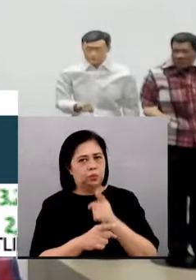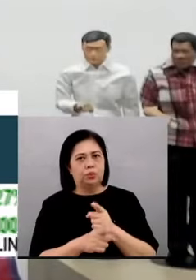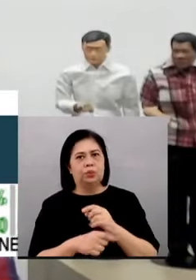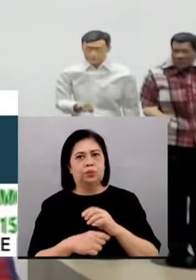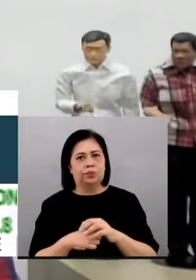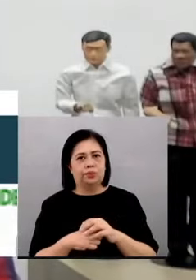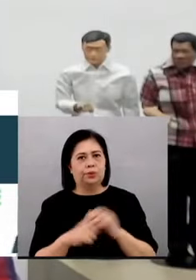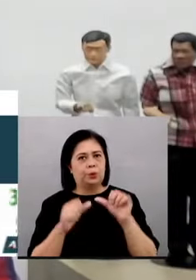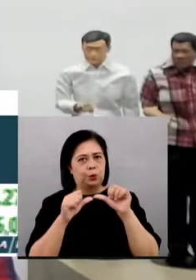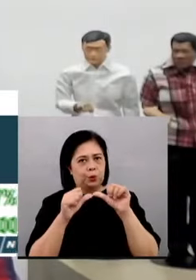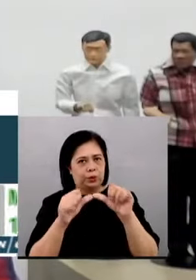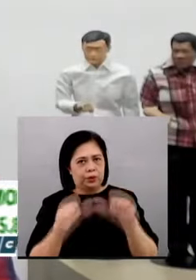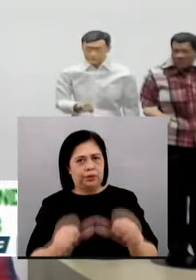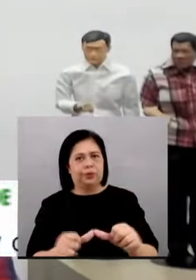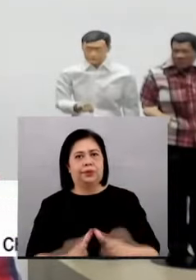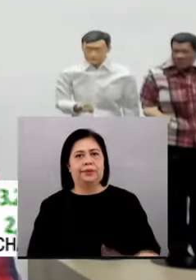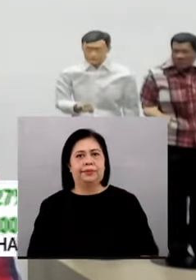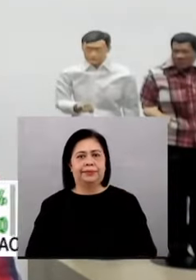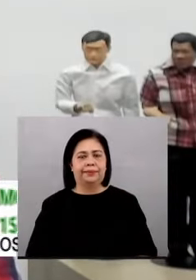continuity.